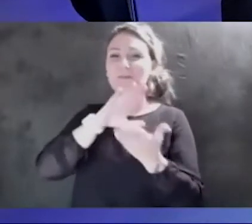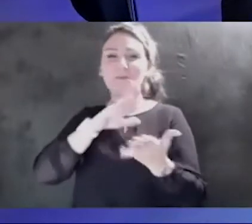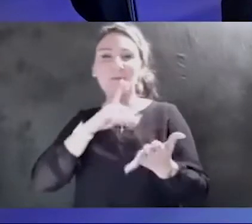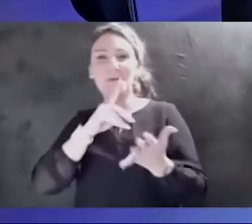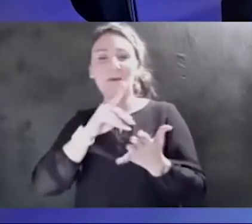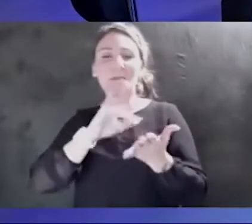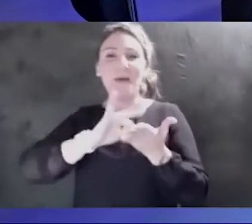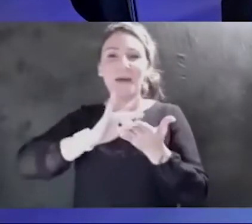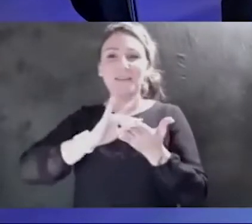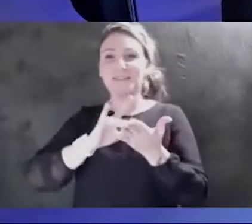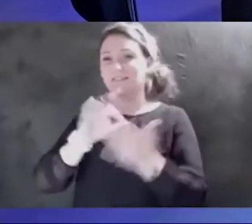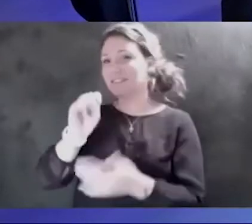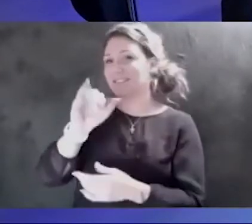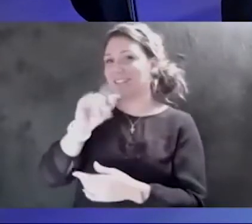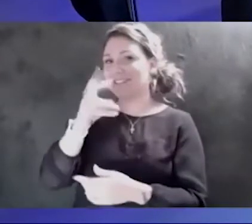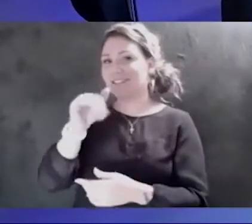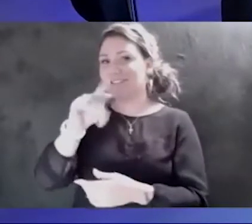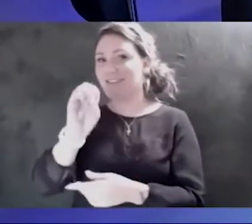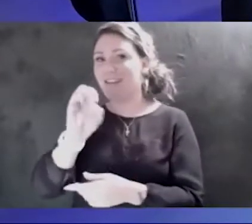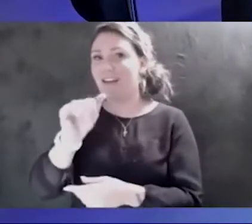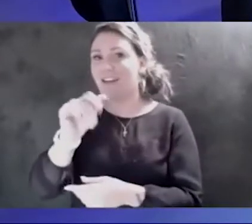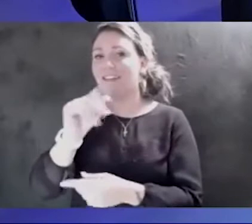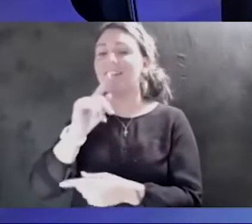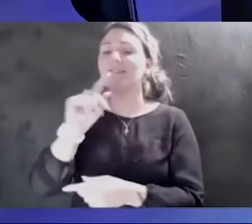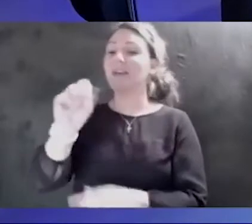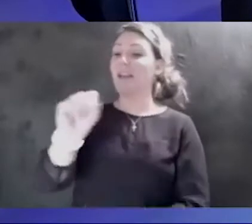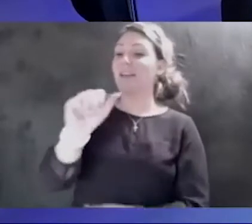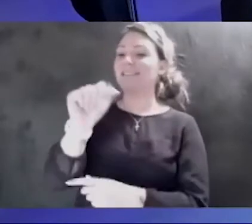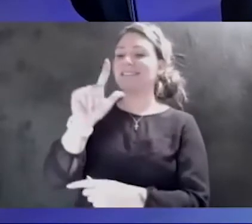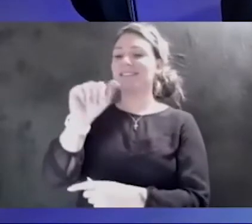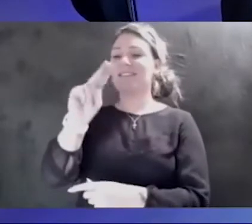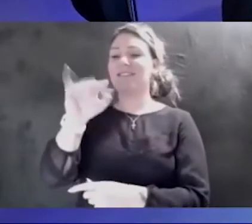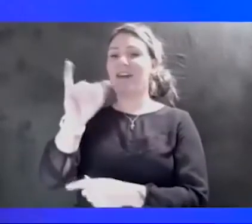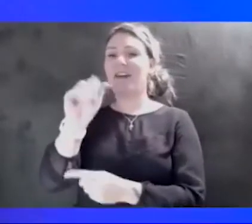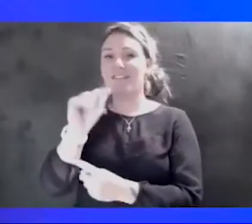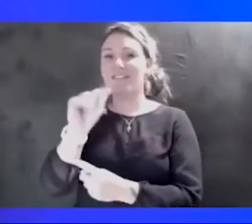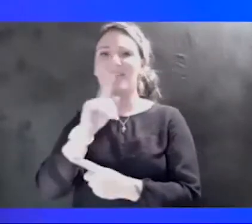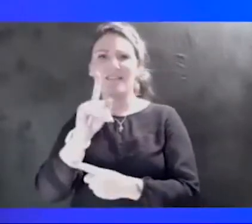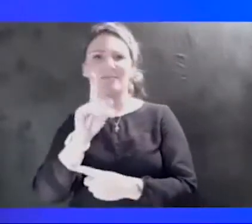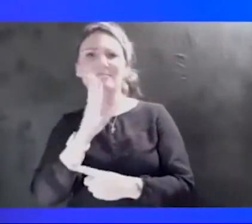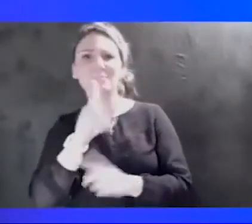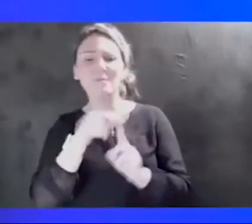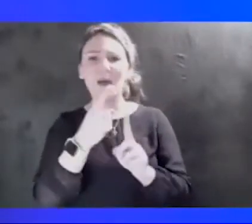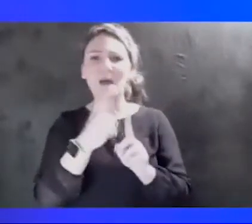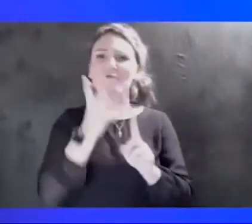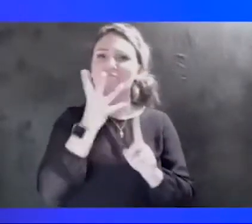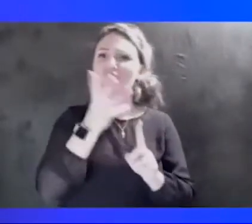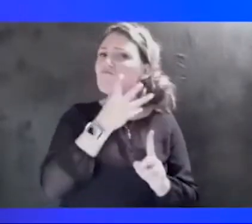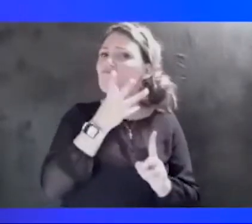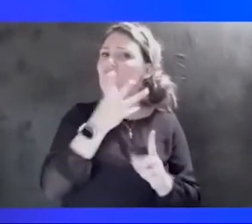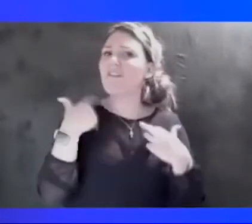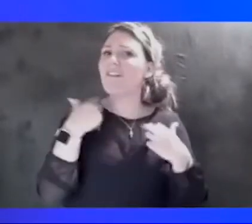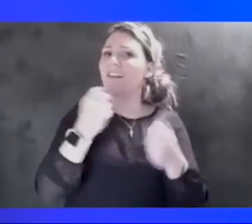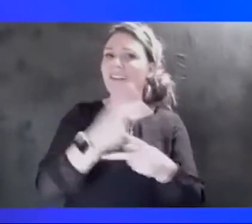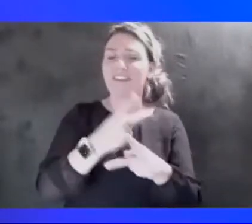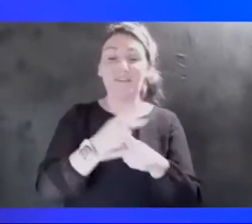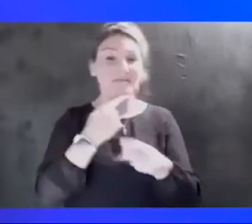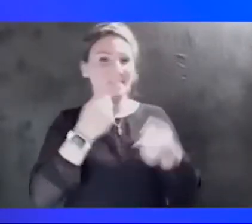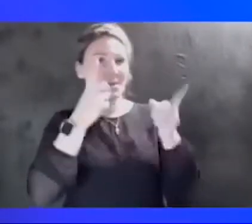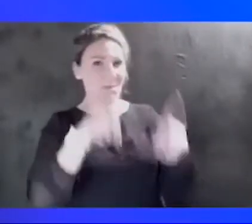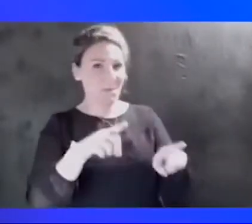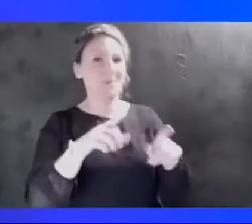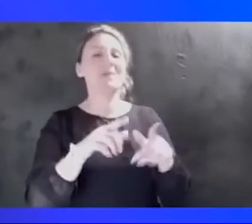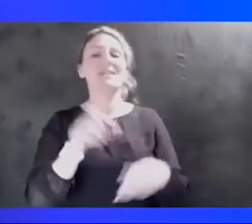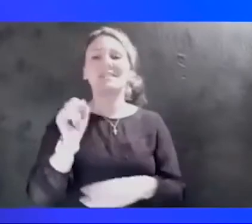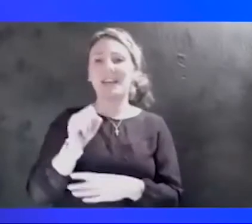some of what Michael just said and your thoughts about this rural healthcare. Yeah, I agree with Mike completely. The biggest challenge, we